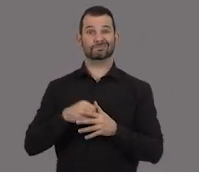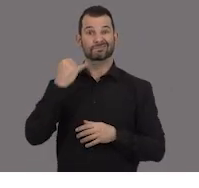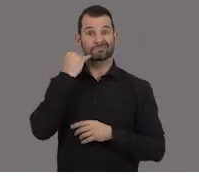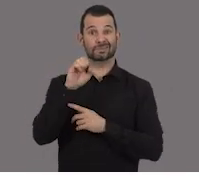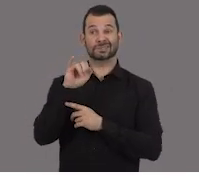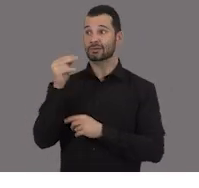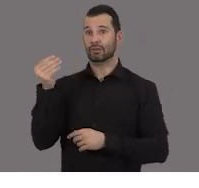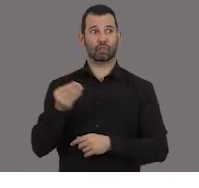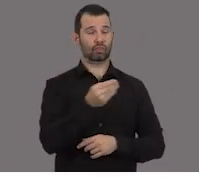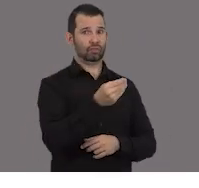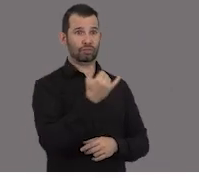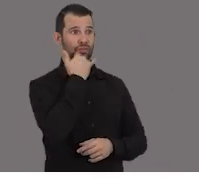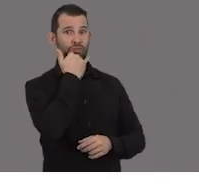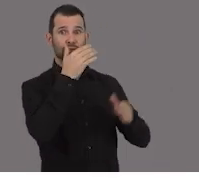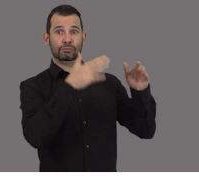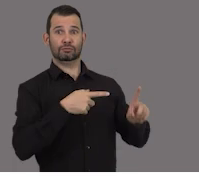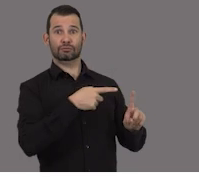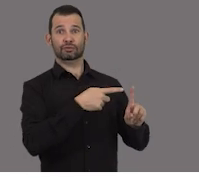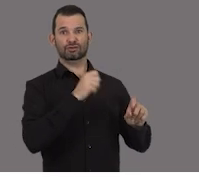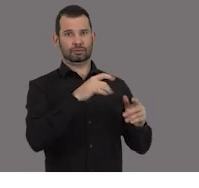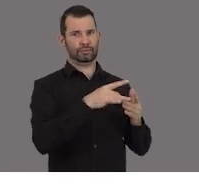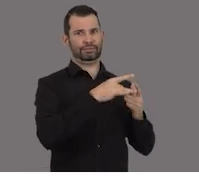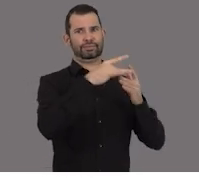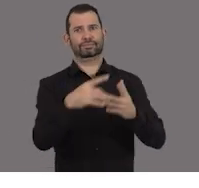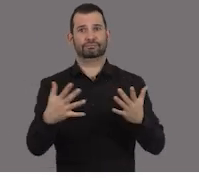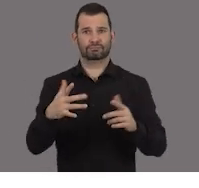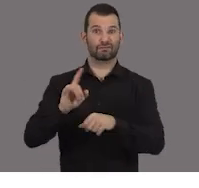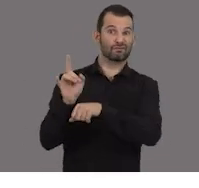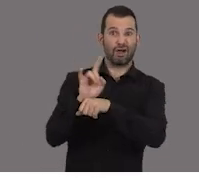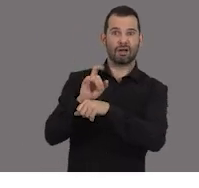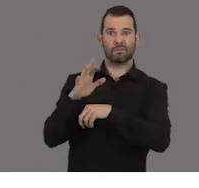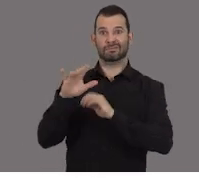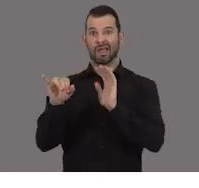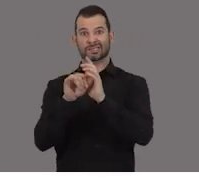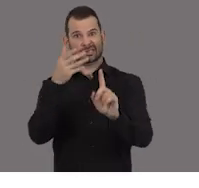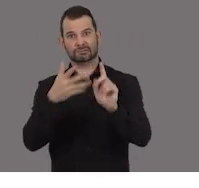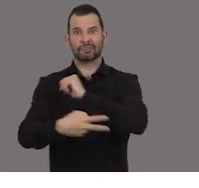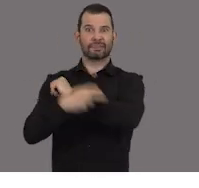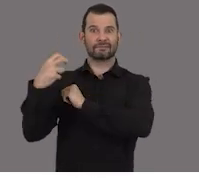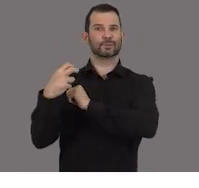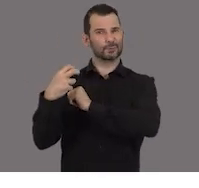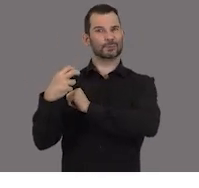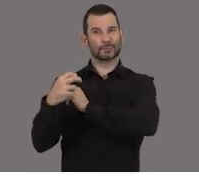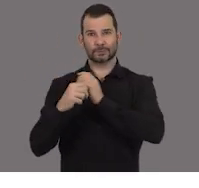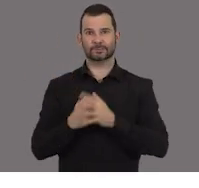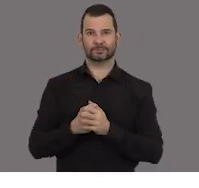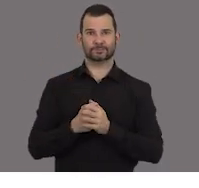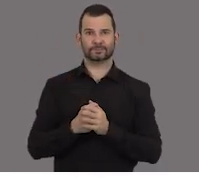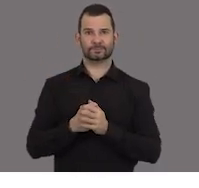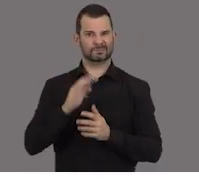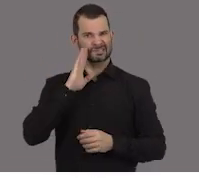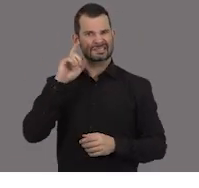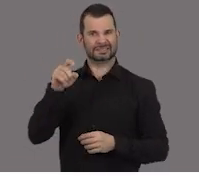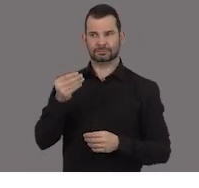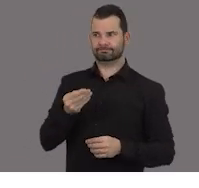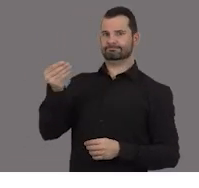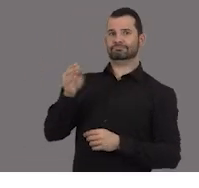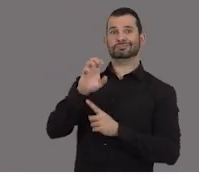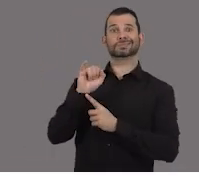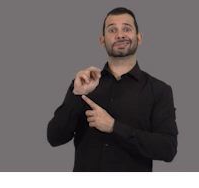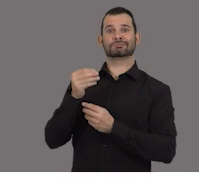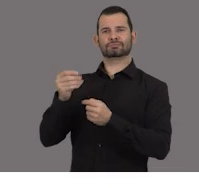it safe. If your SIN gets into the wrong hands, it could lead to fraud or even identity